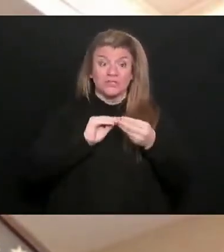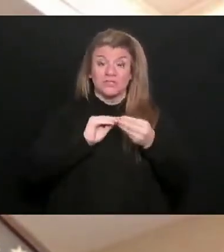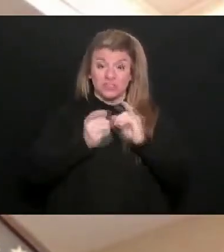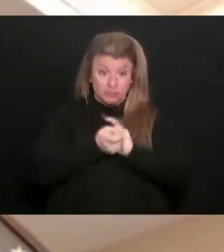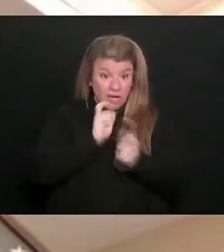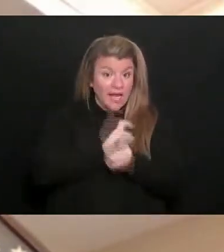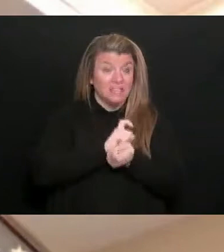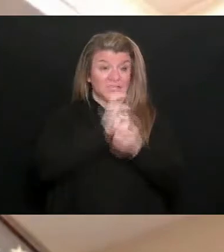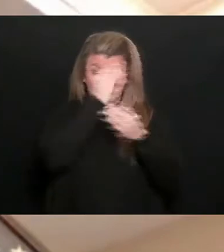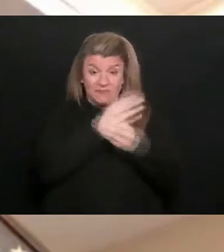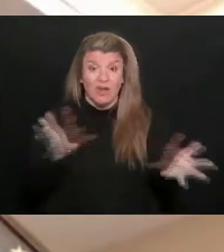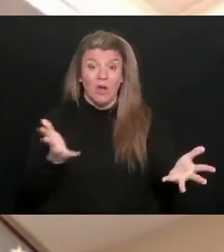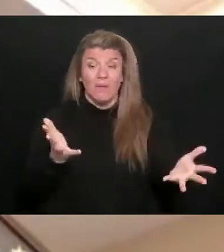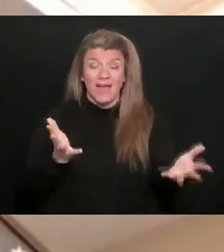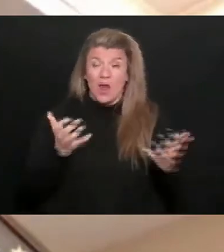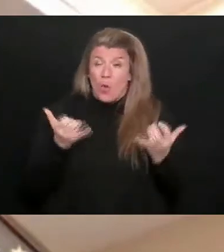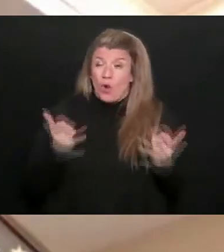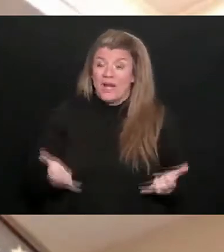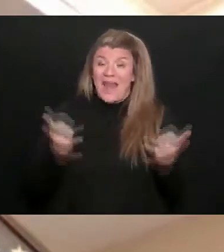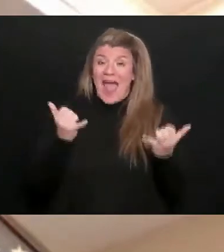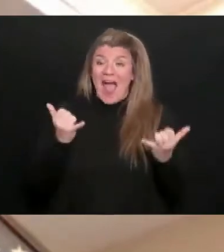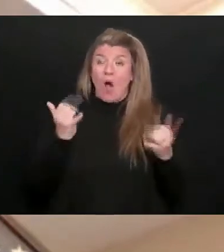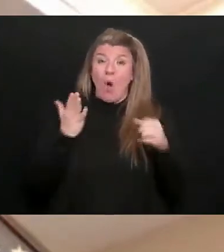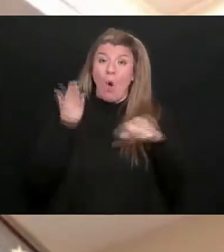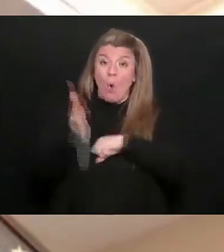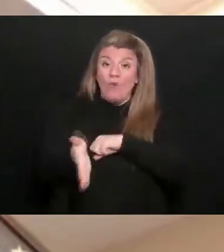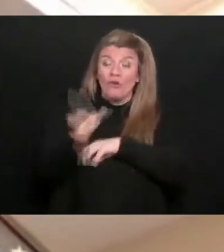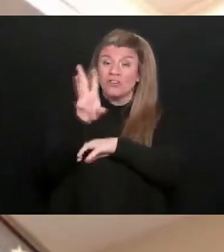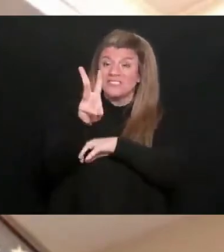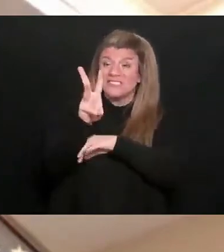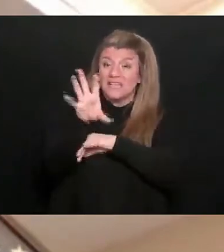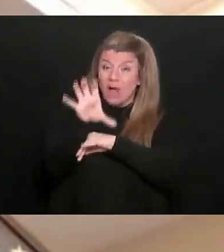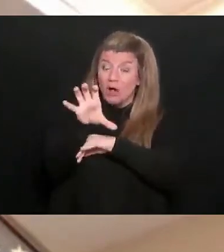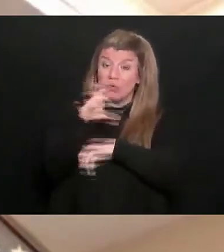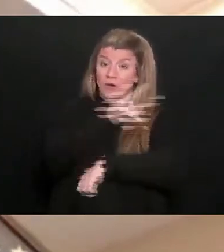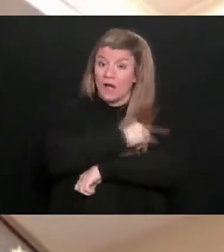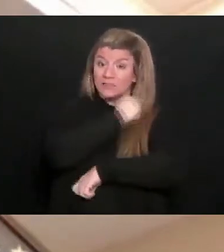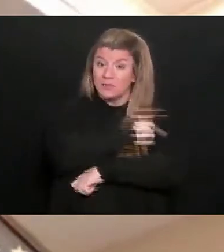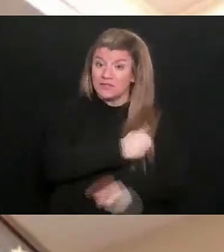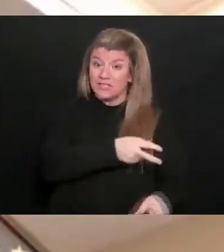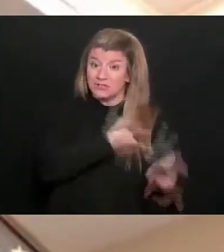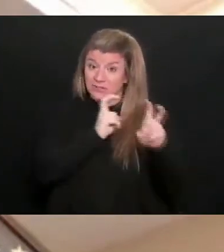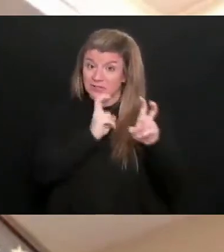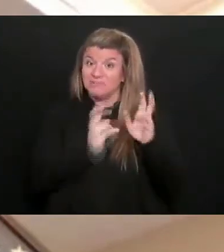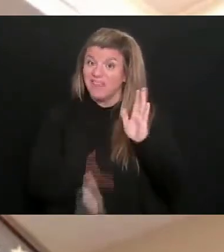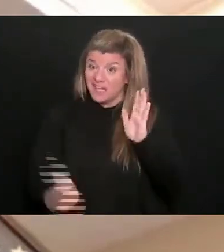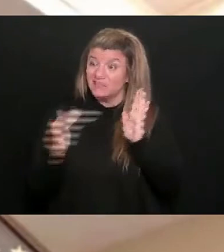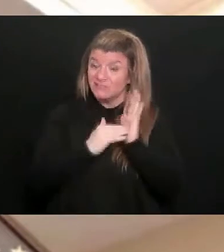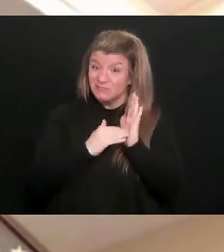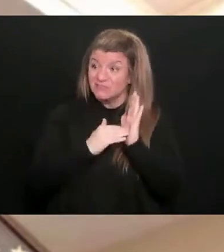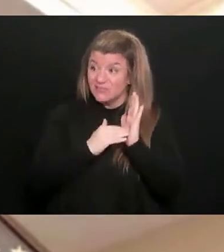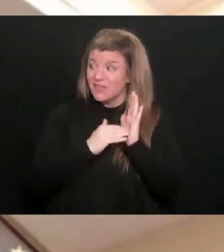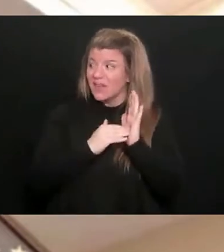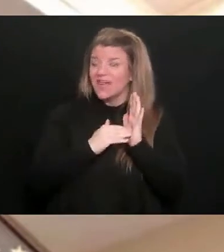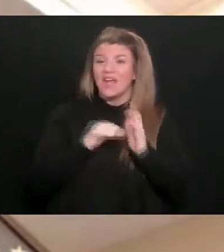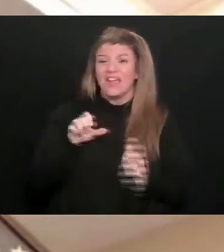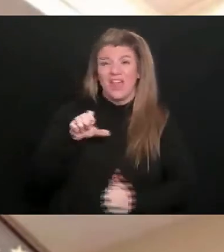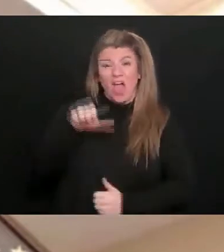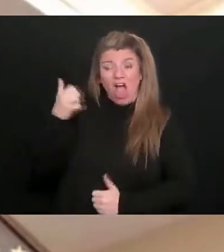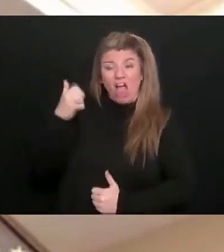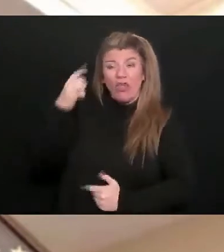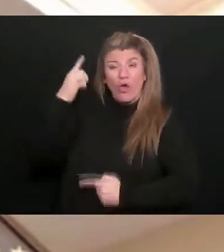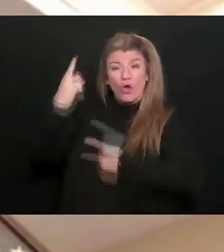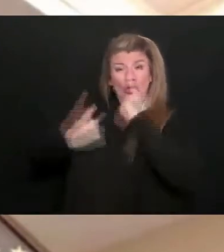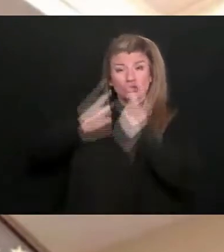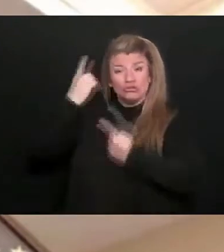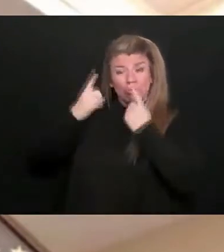and we are now over 600 hospitalizations again. The other concerning